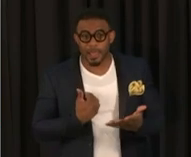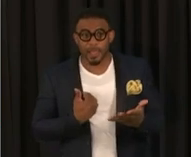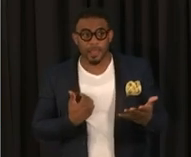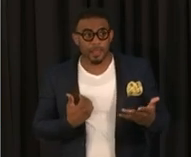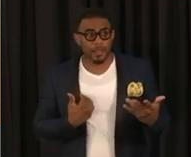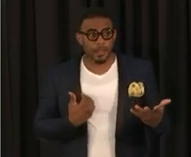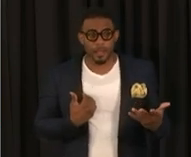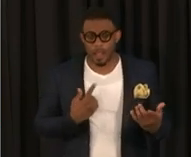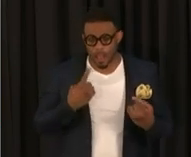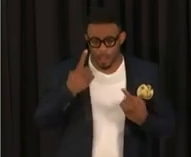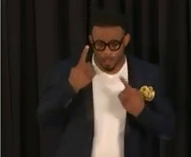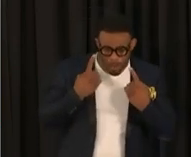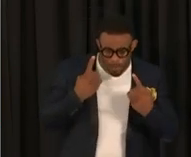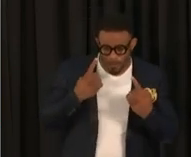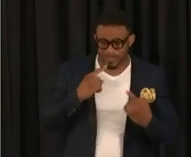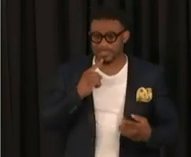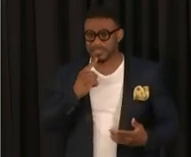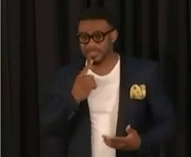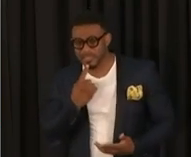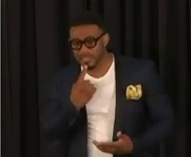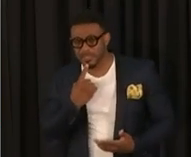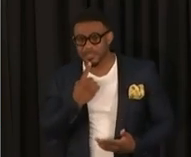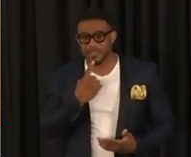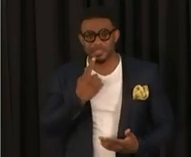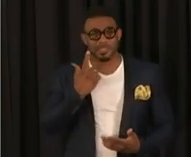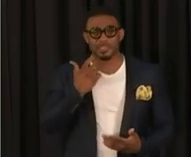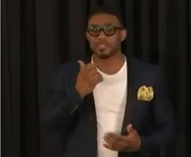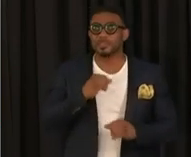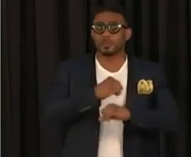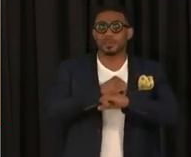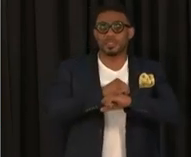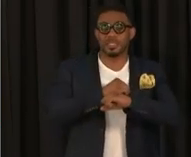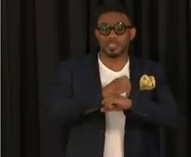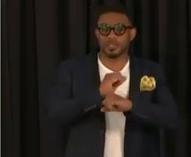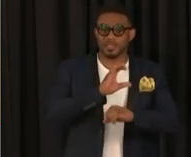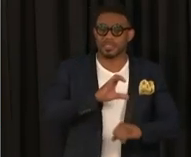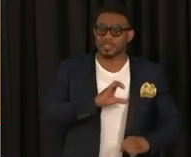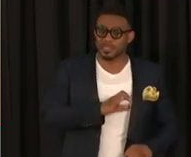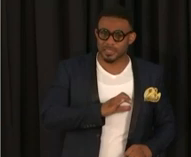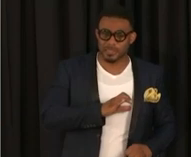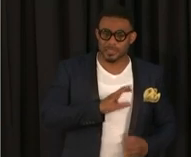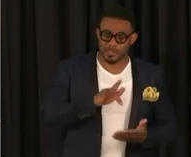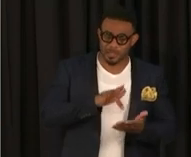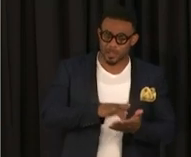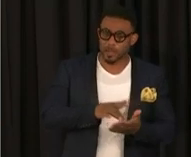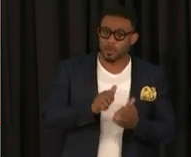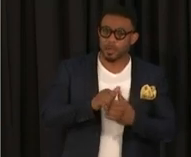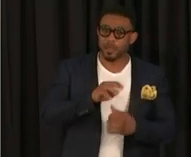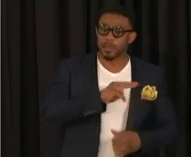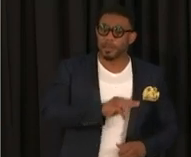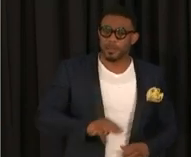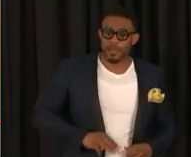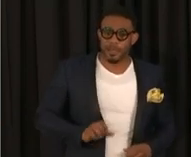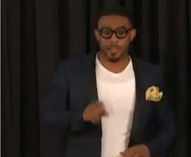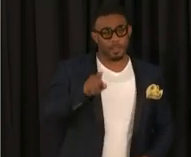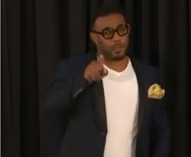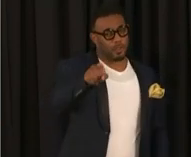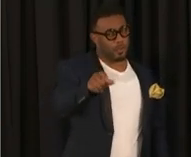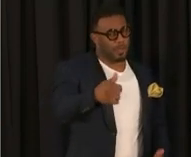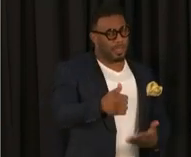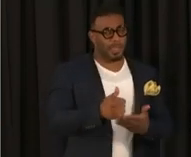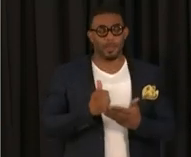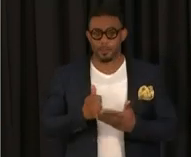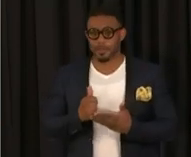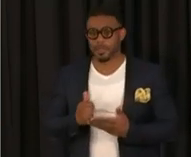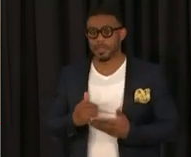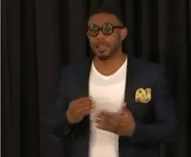had the thoughtfulness, the seriousness, and just the protection of the citizens at heart with Mayor Bowser and you helping